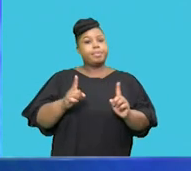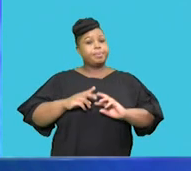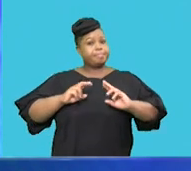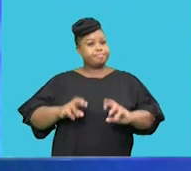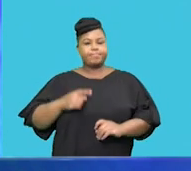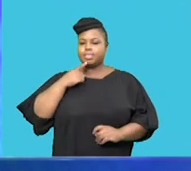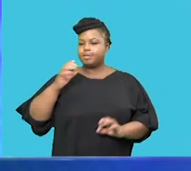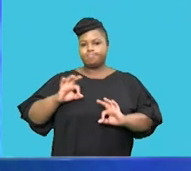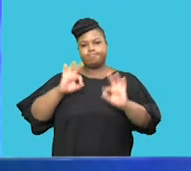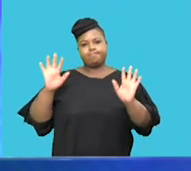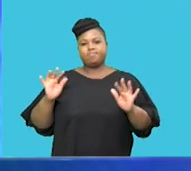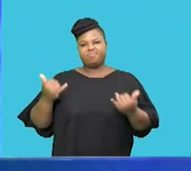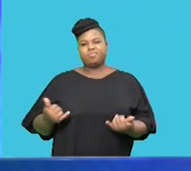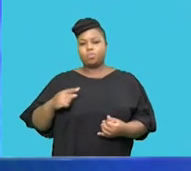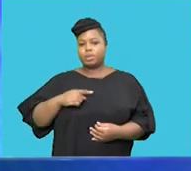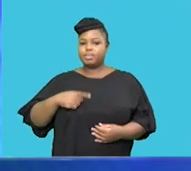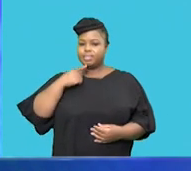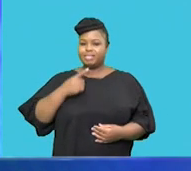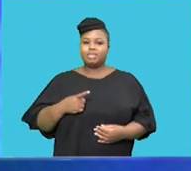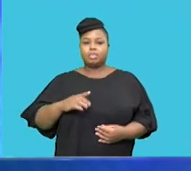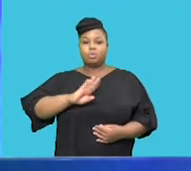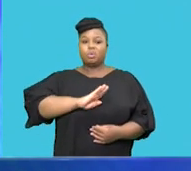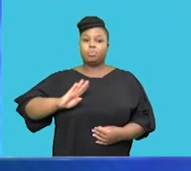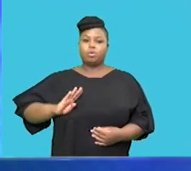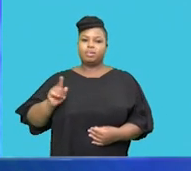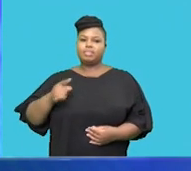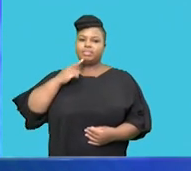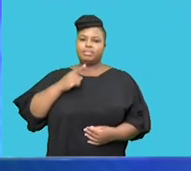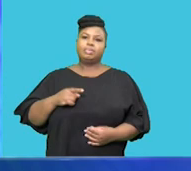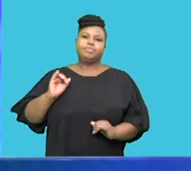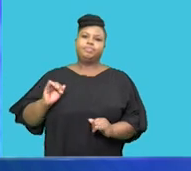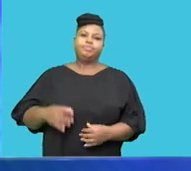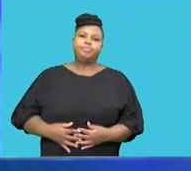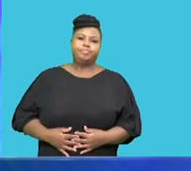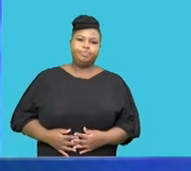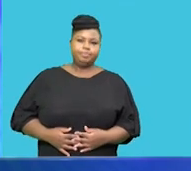luluhlambele igama likaMashatile kodwa lwabiza izenzo zebhodi yeNgxowa-mali njengezingenankathalo.